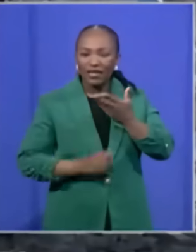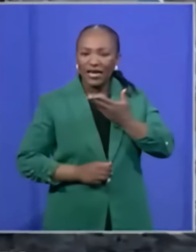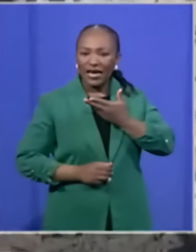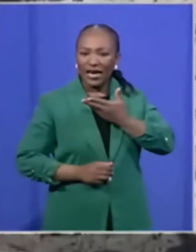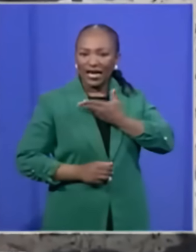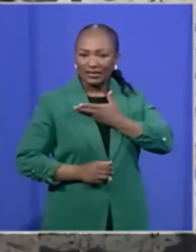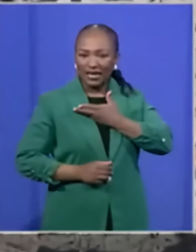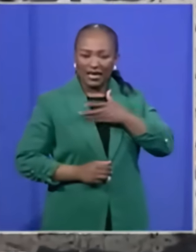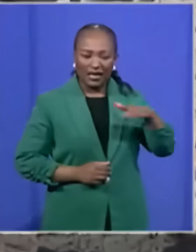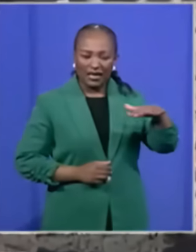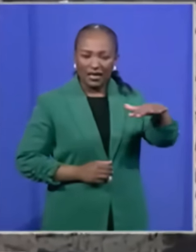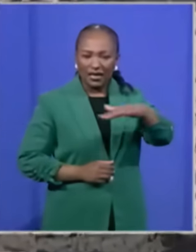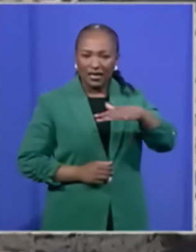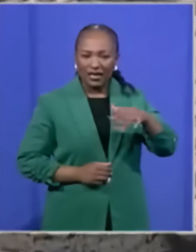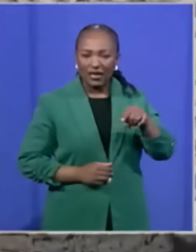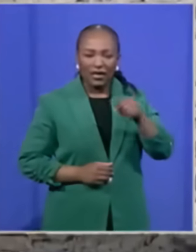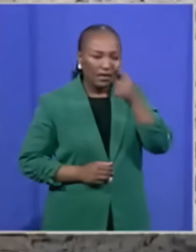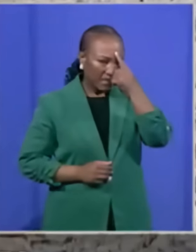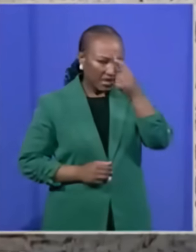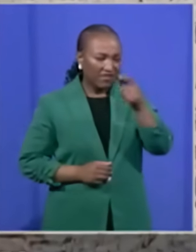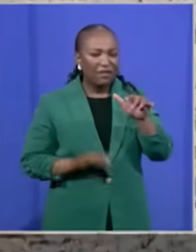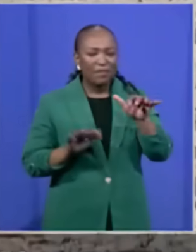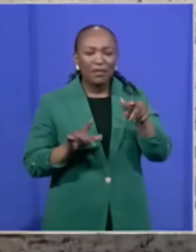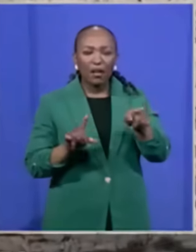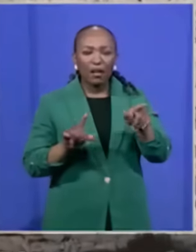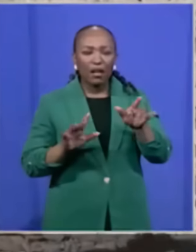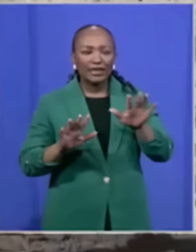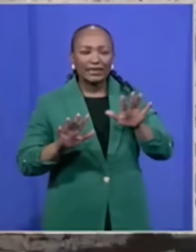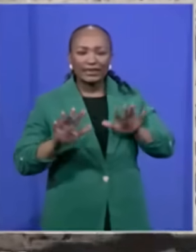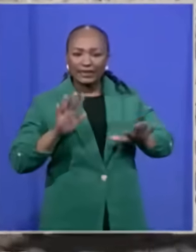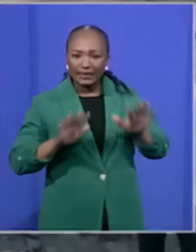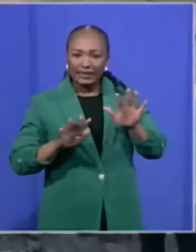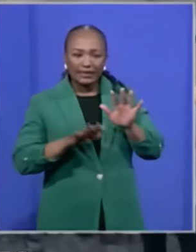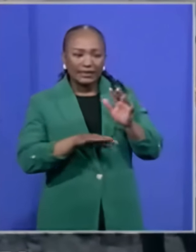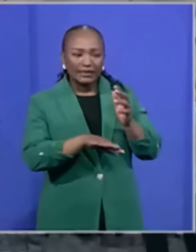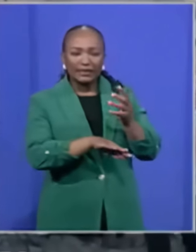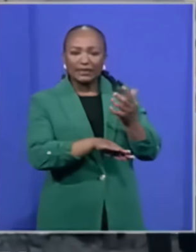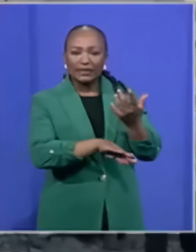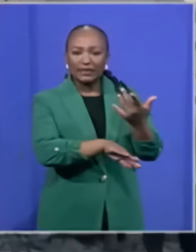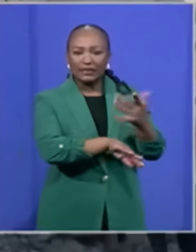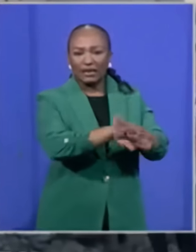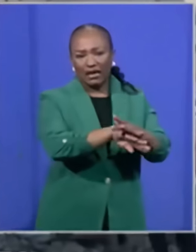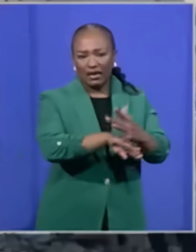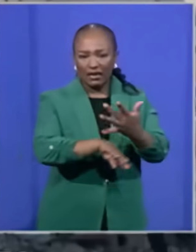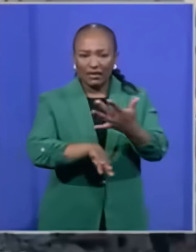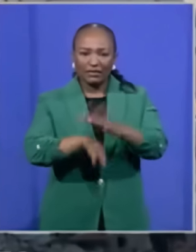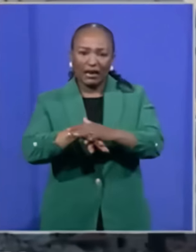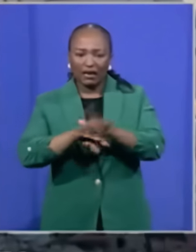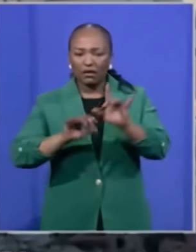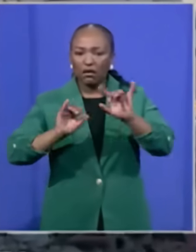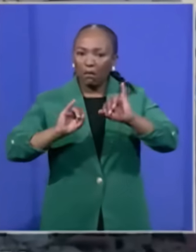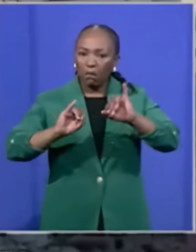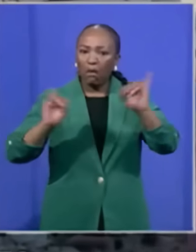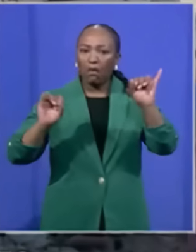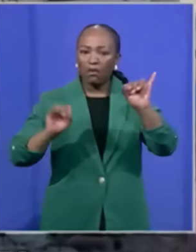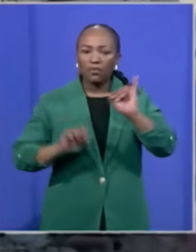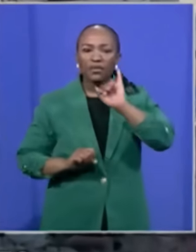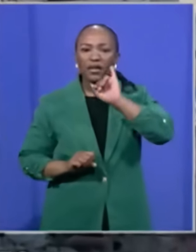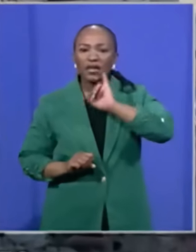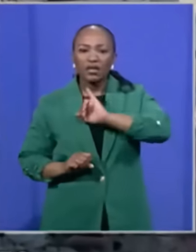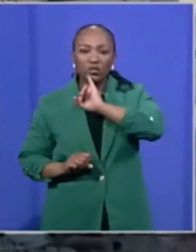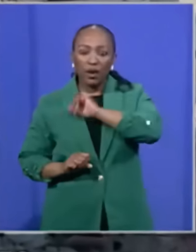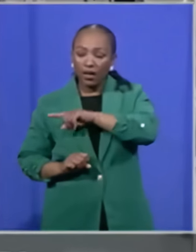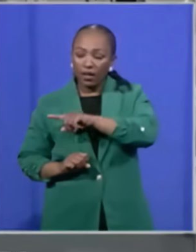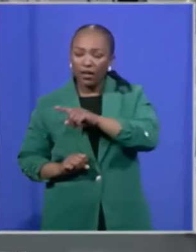Unbelievably, civilians are facing yet another deadly escalation. Israel's initial steps to military